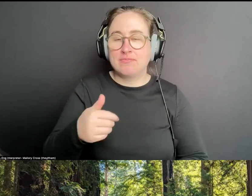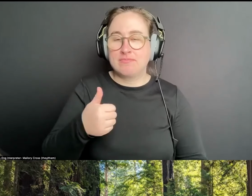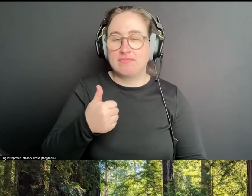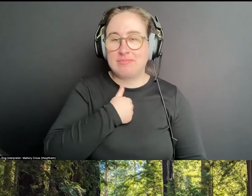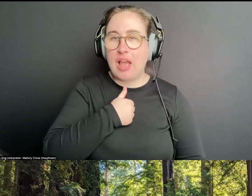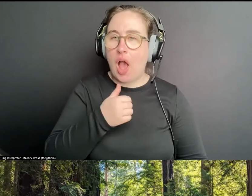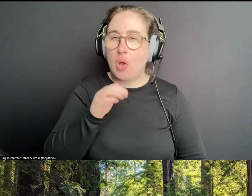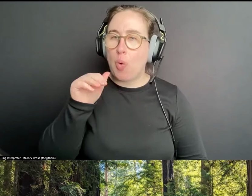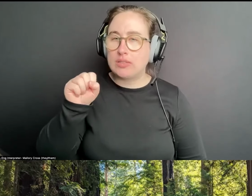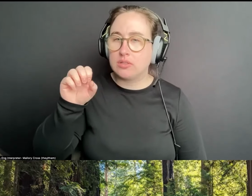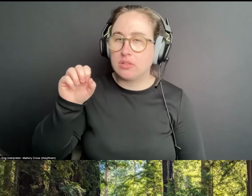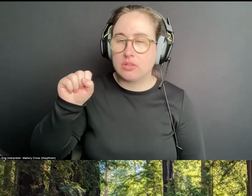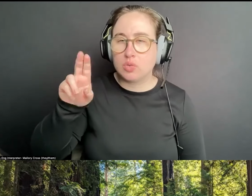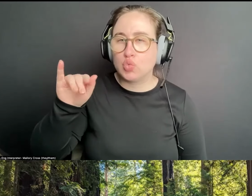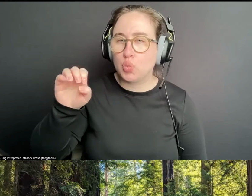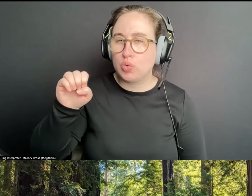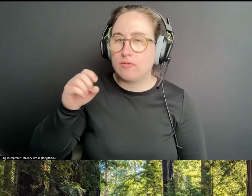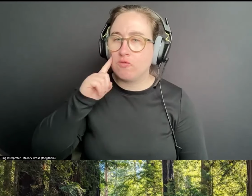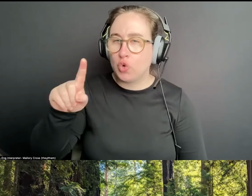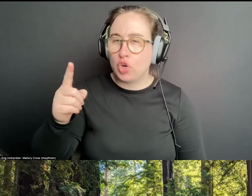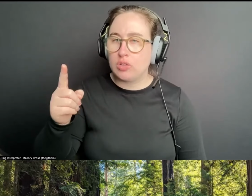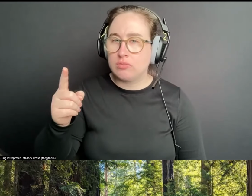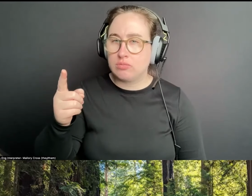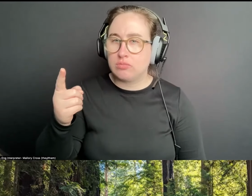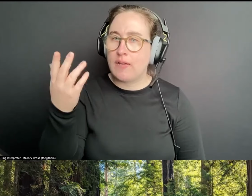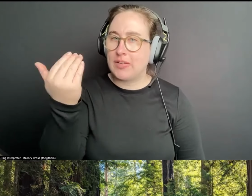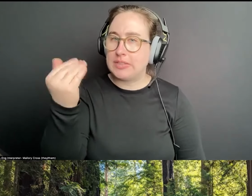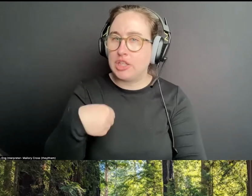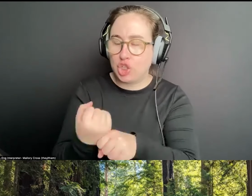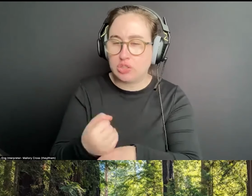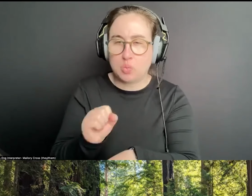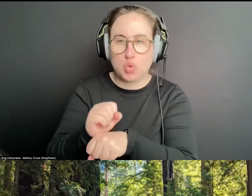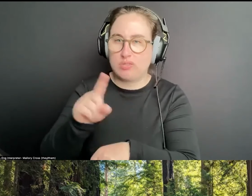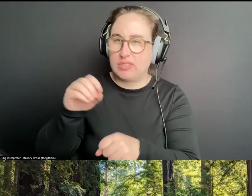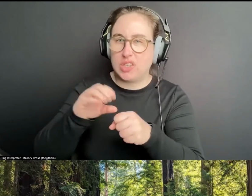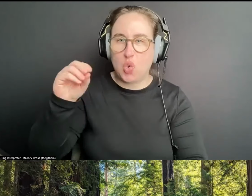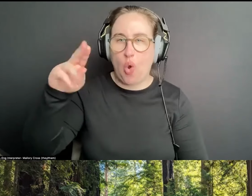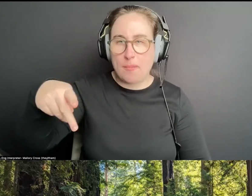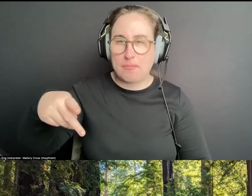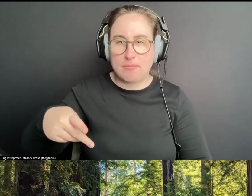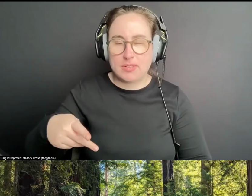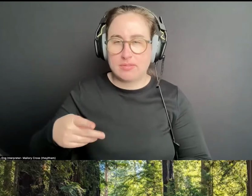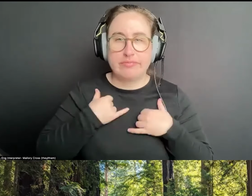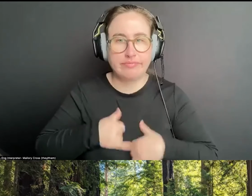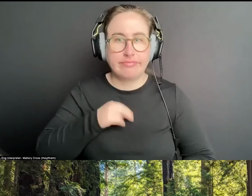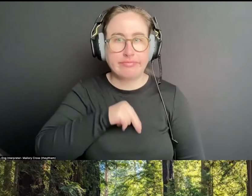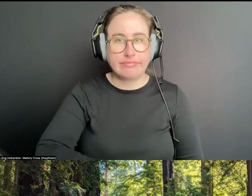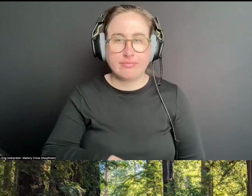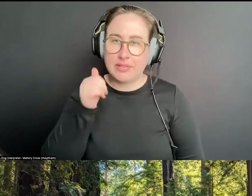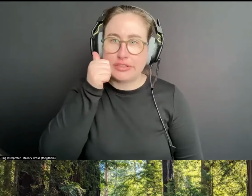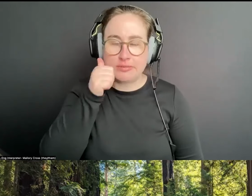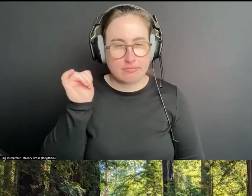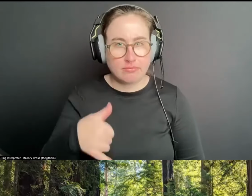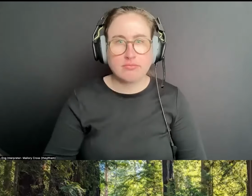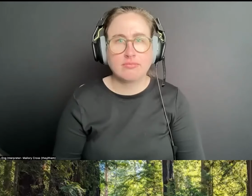for 13 years, worked in the corporate world, worked in the large international consulting, and